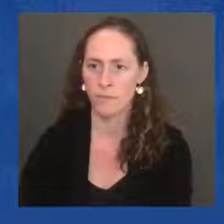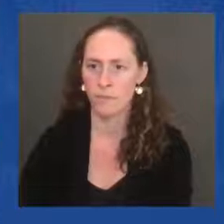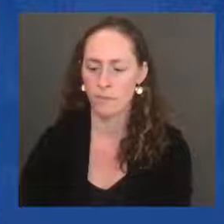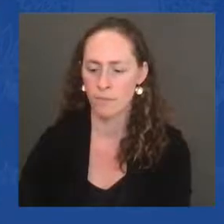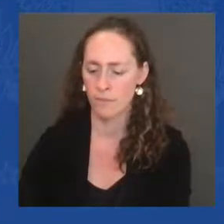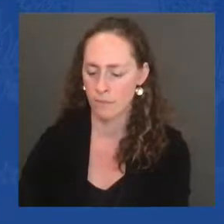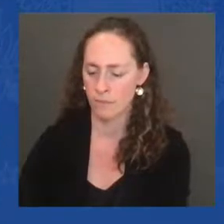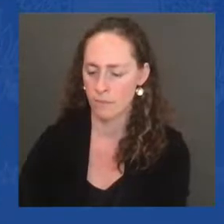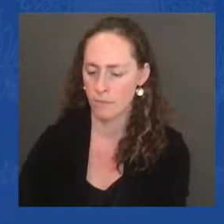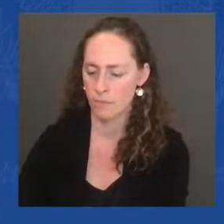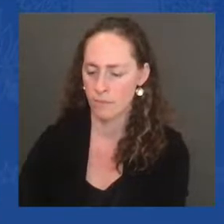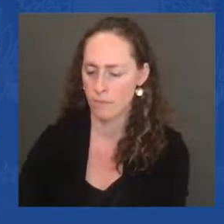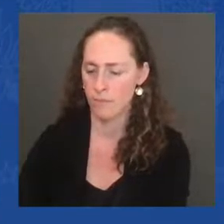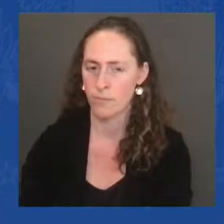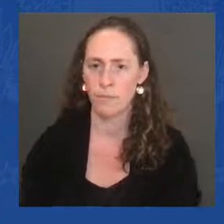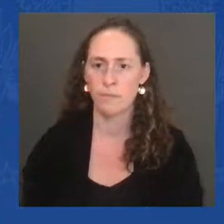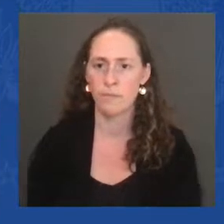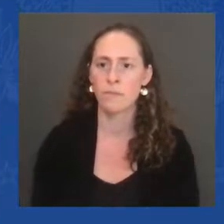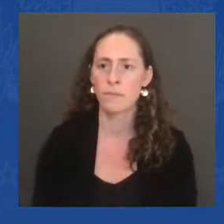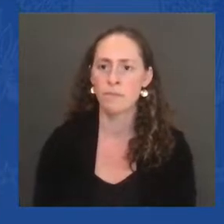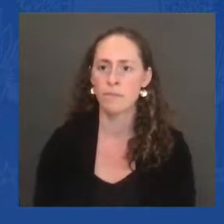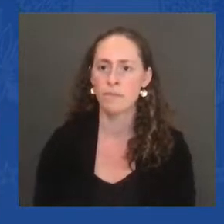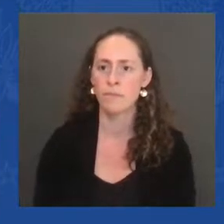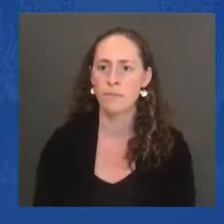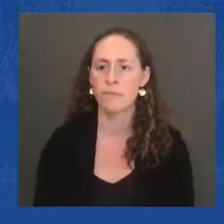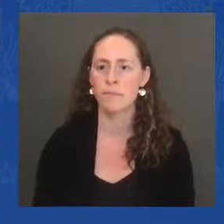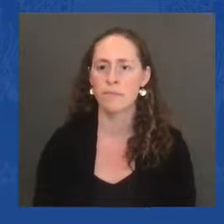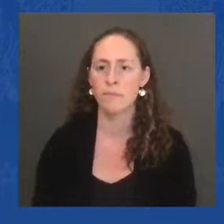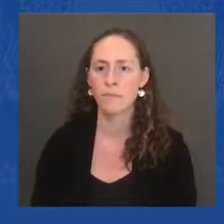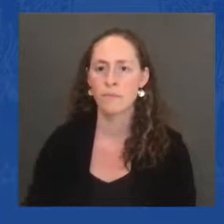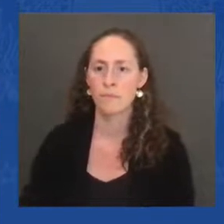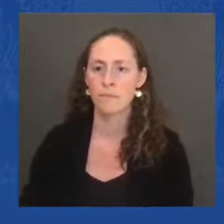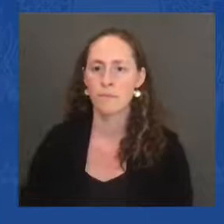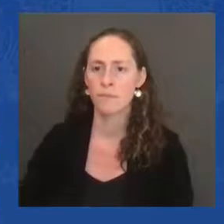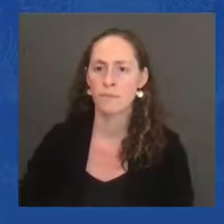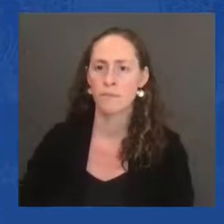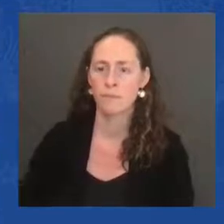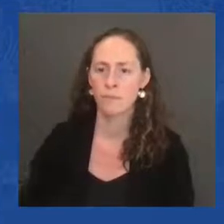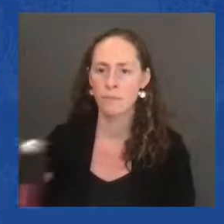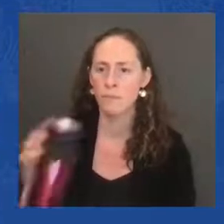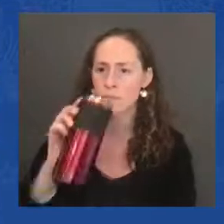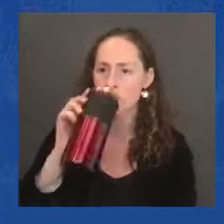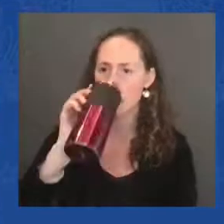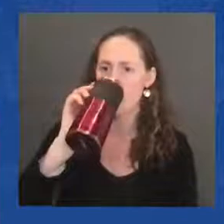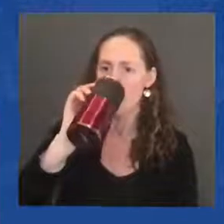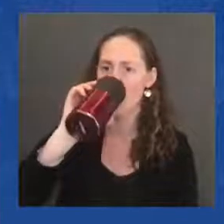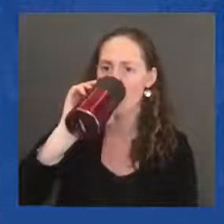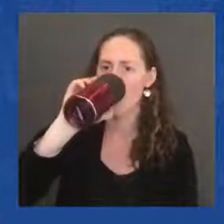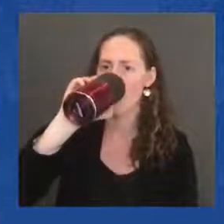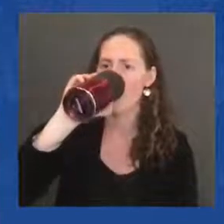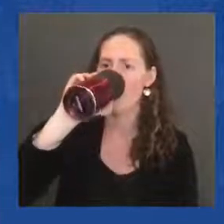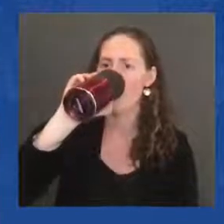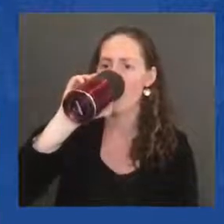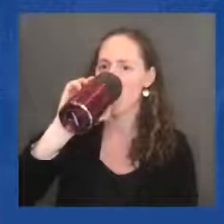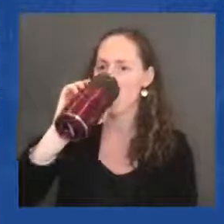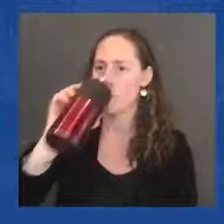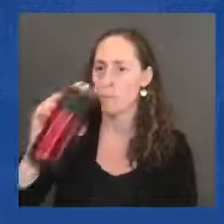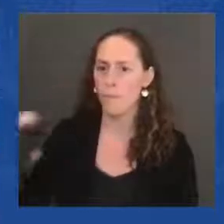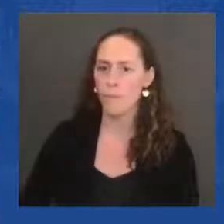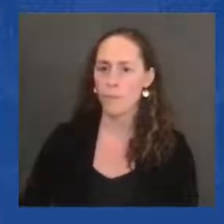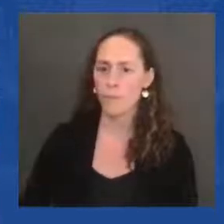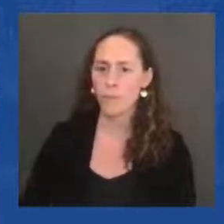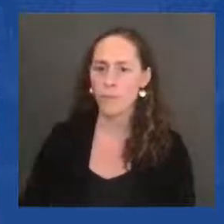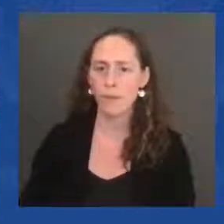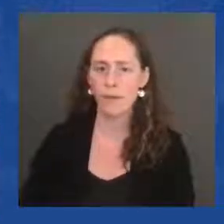Mr. President, on behalf of the Wildland Fire community, I'm proud to welcome you to the National Interagency Fire Center, or NIFC for short. And we